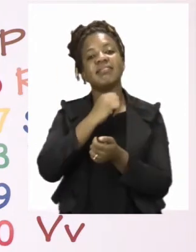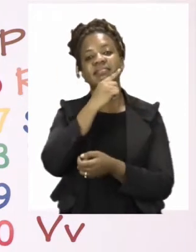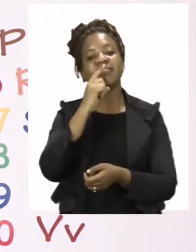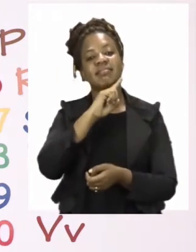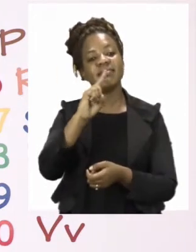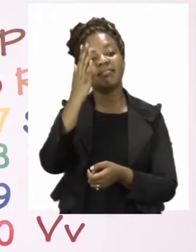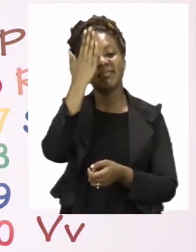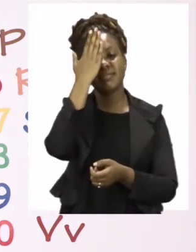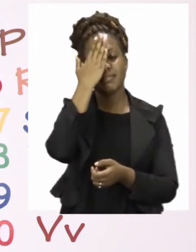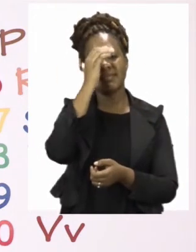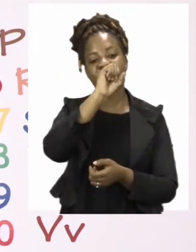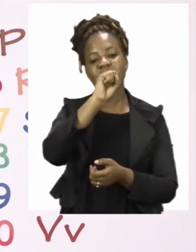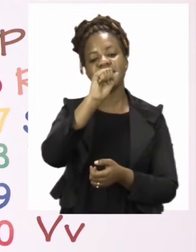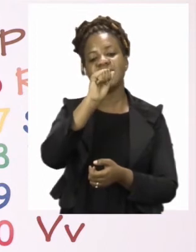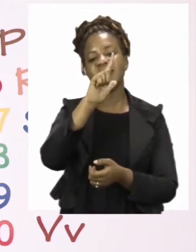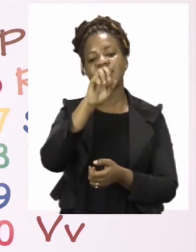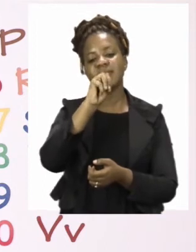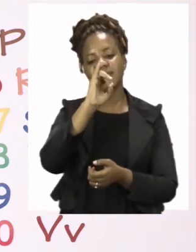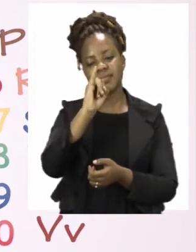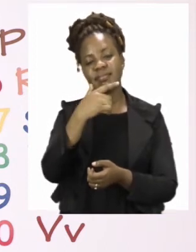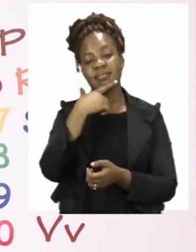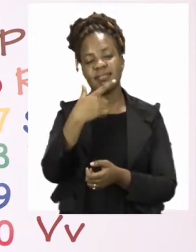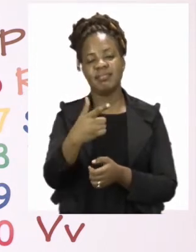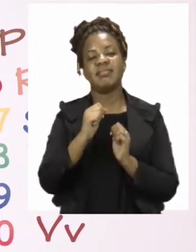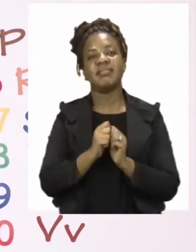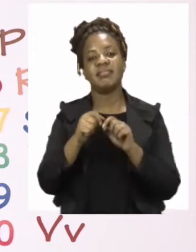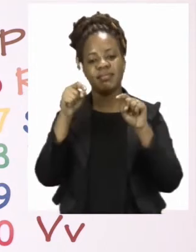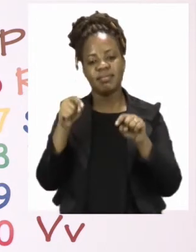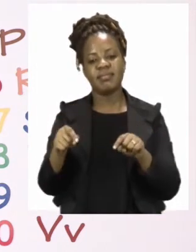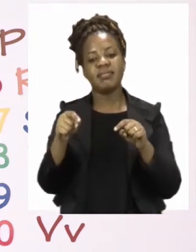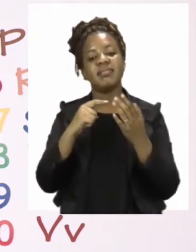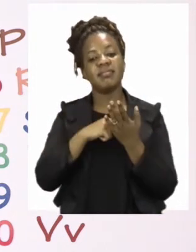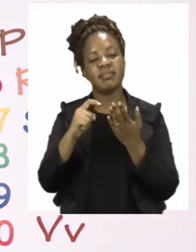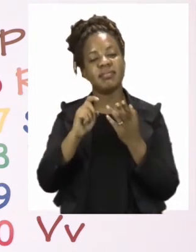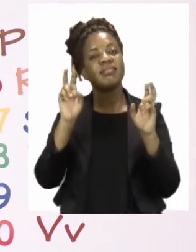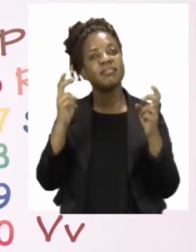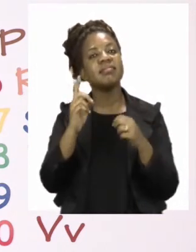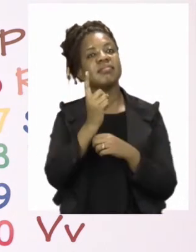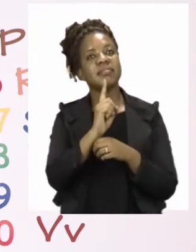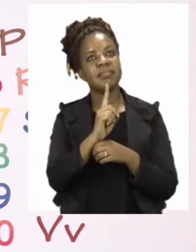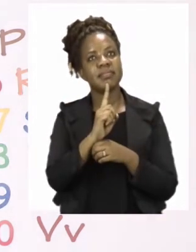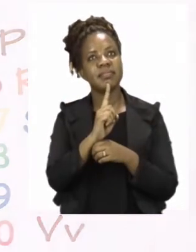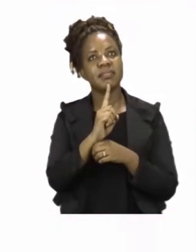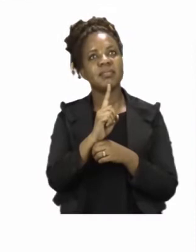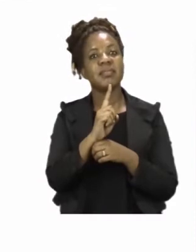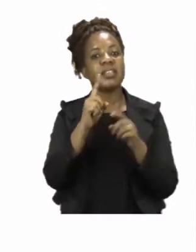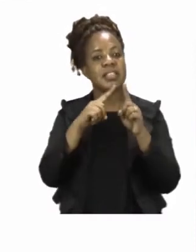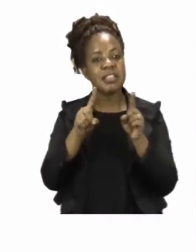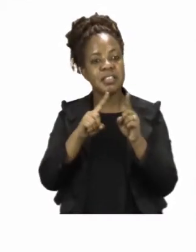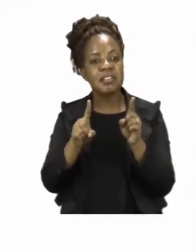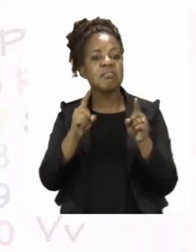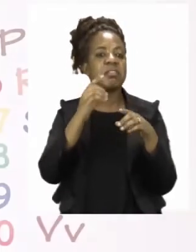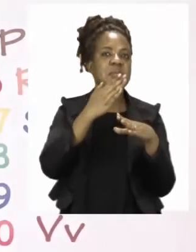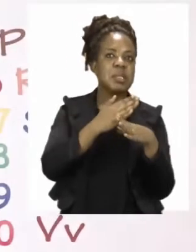to Thursday for pre-primary up until grade 3. The lessons are for listening